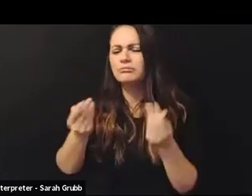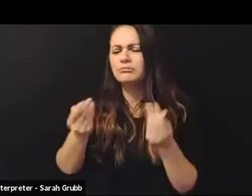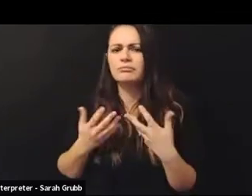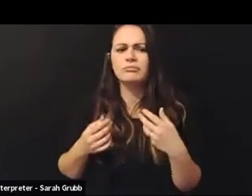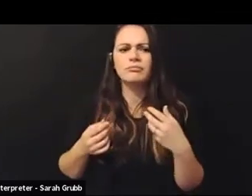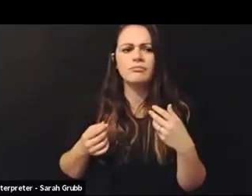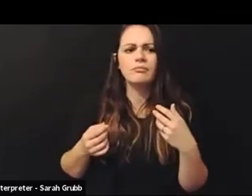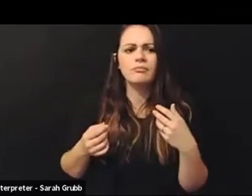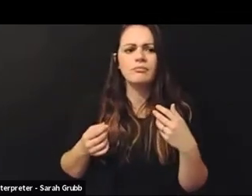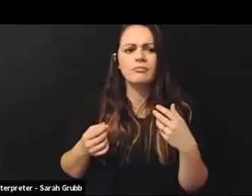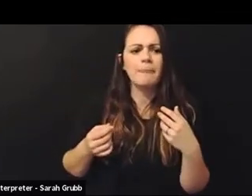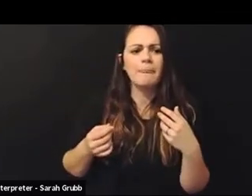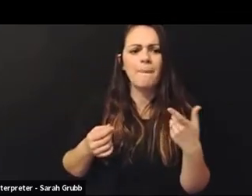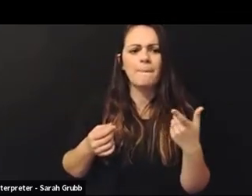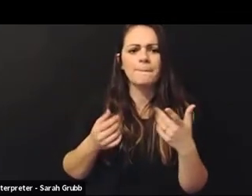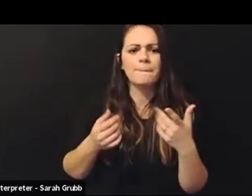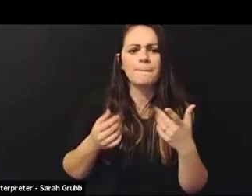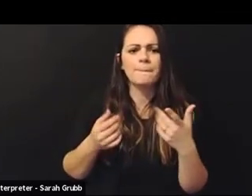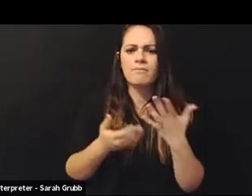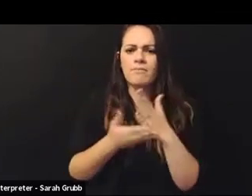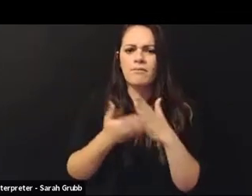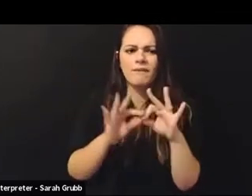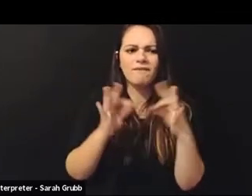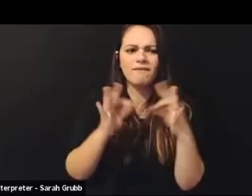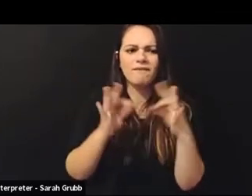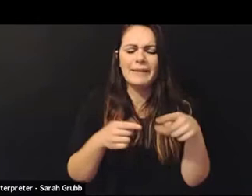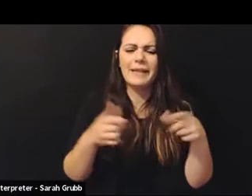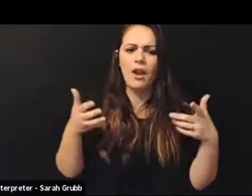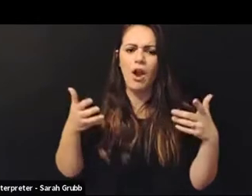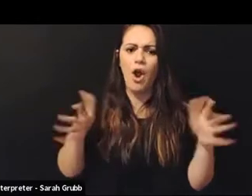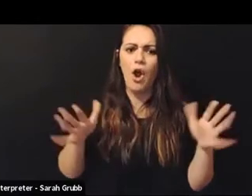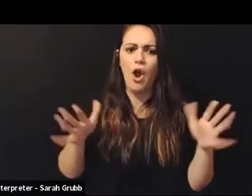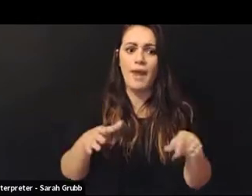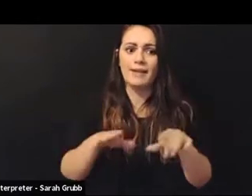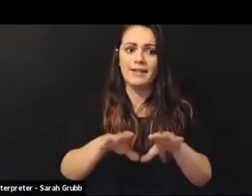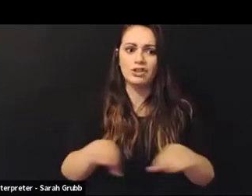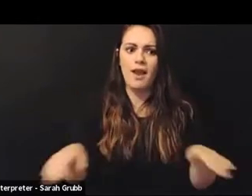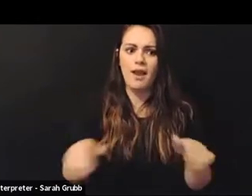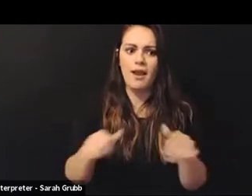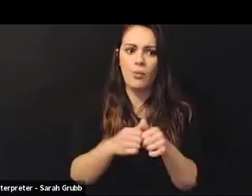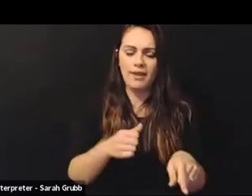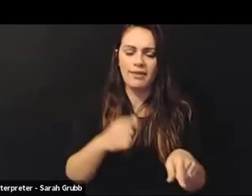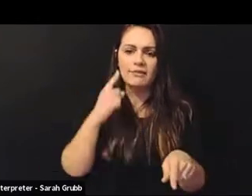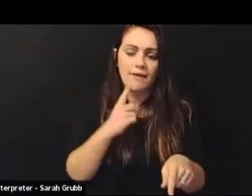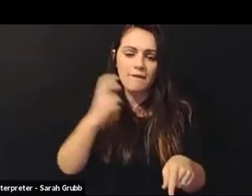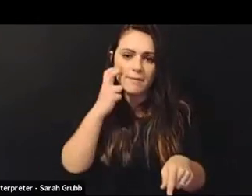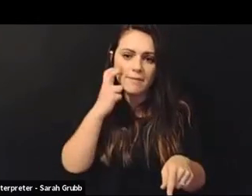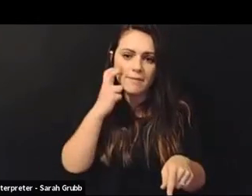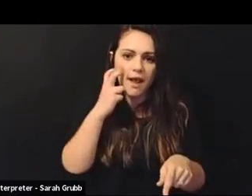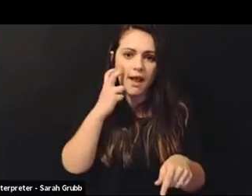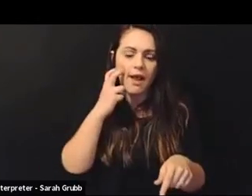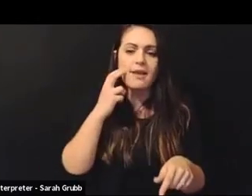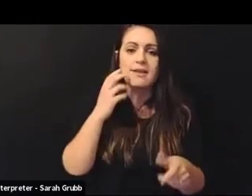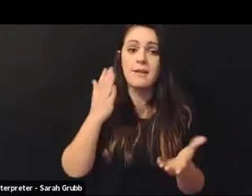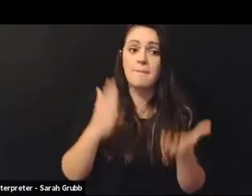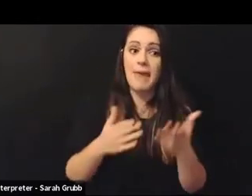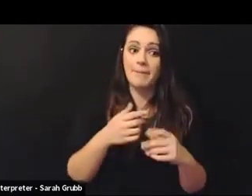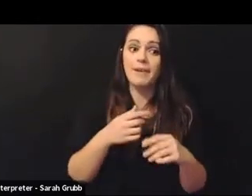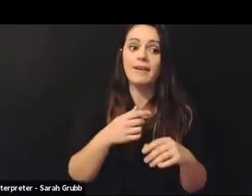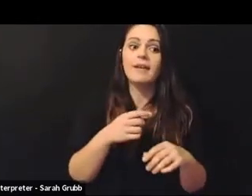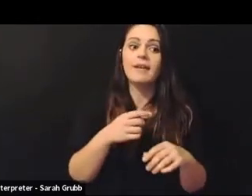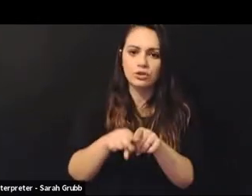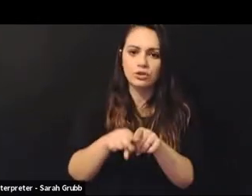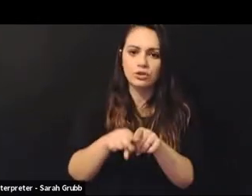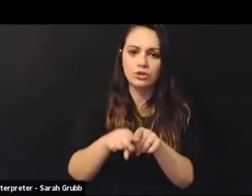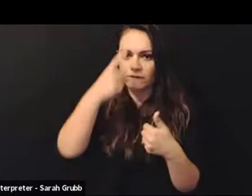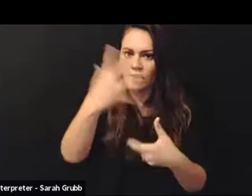who already had a diagnosis of deafblindness, or and that maybe they had autism too. And so we just kind of